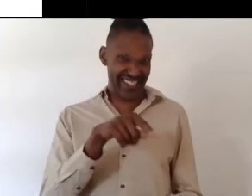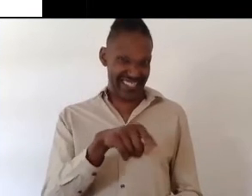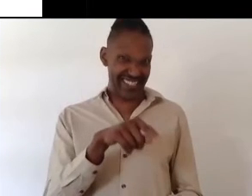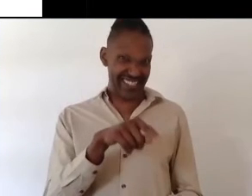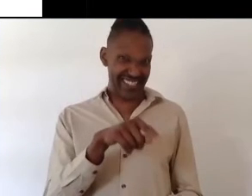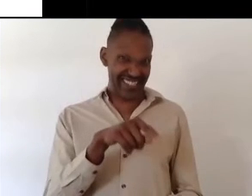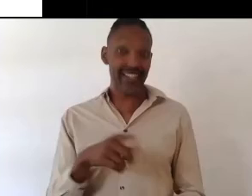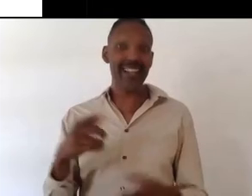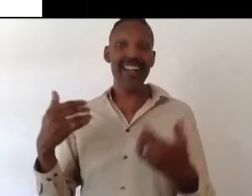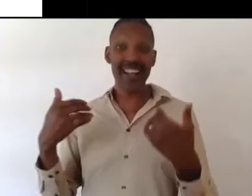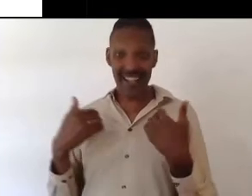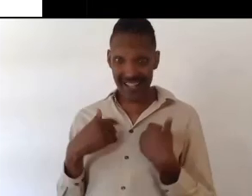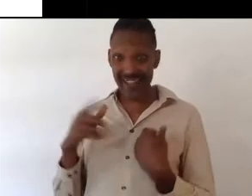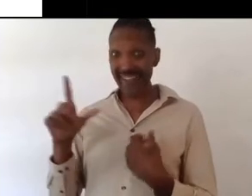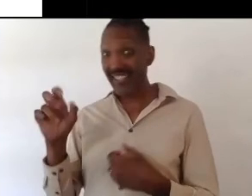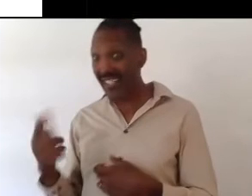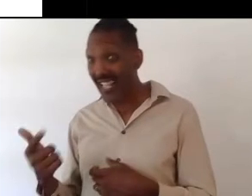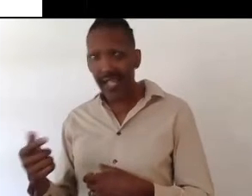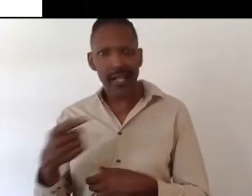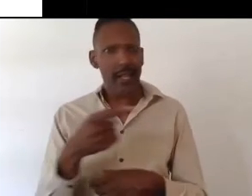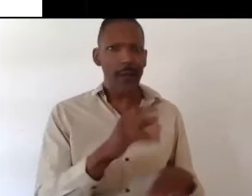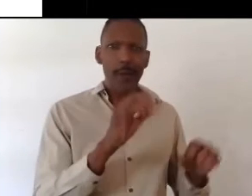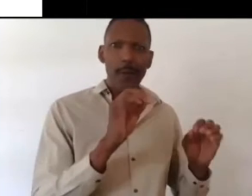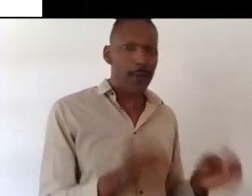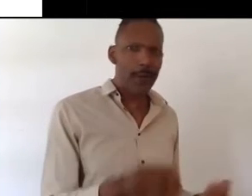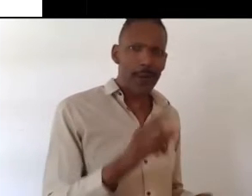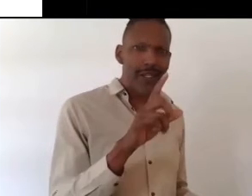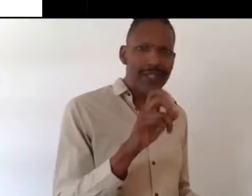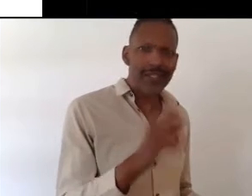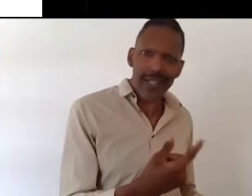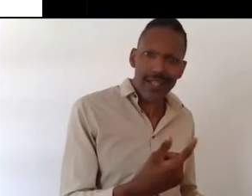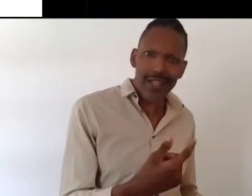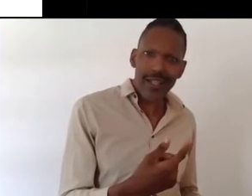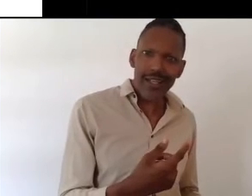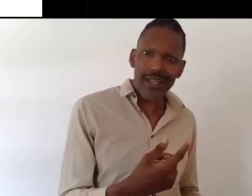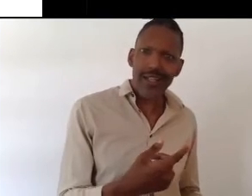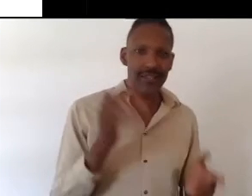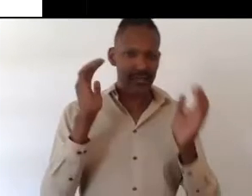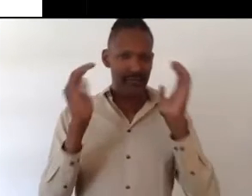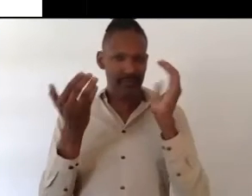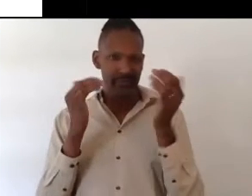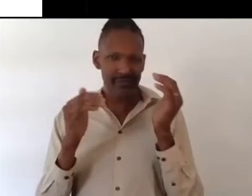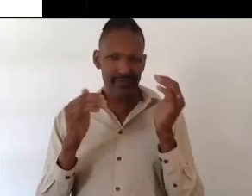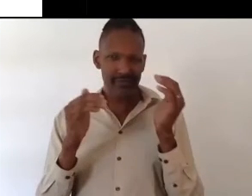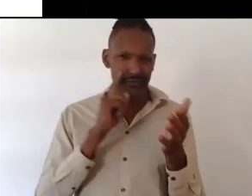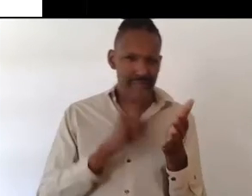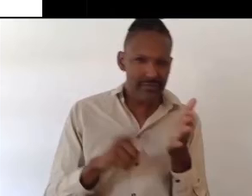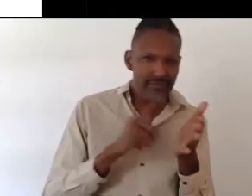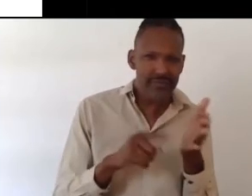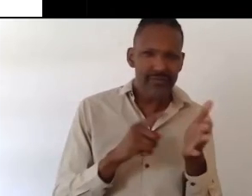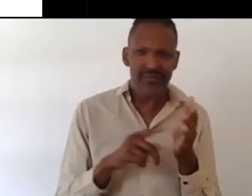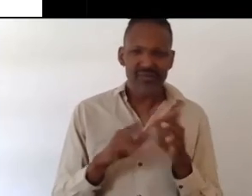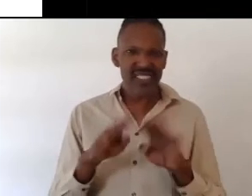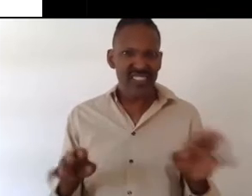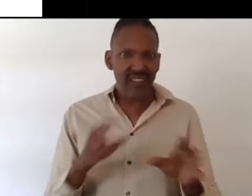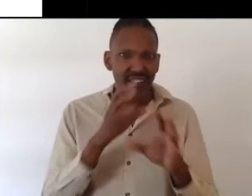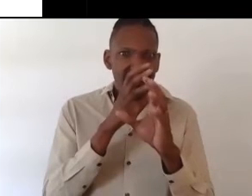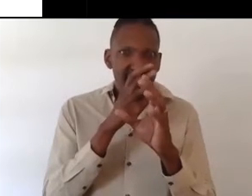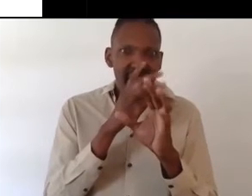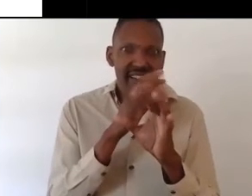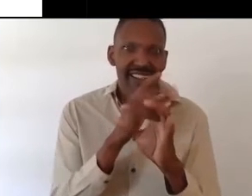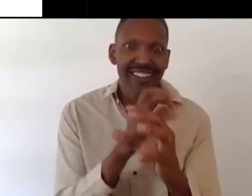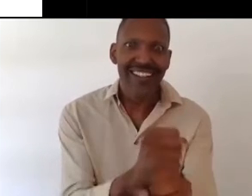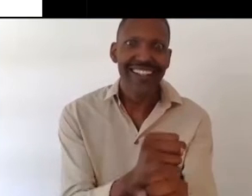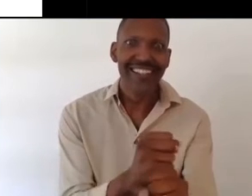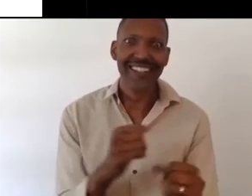that lasted for quite several weeks. The third strategy for success is to integrate this into existing